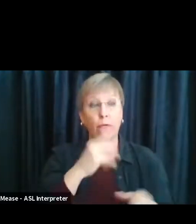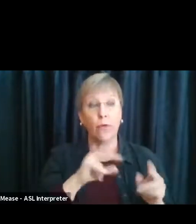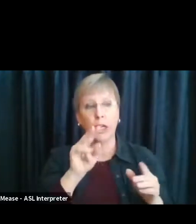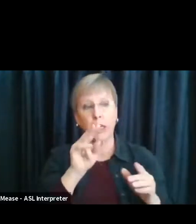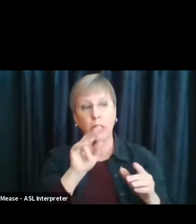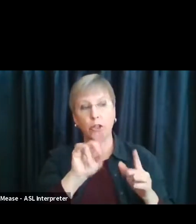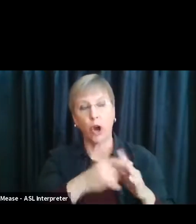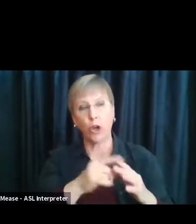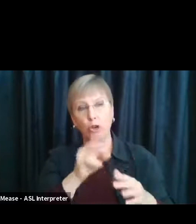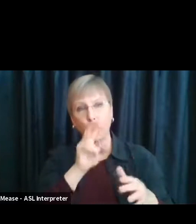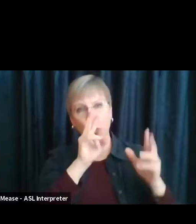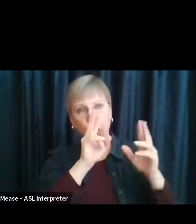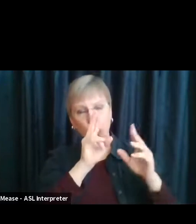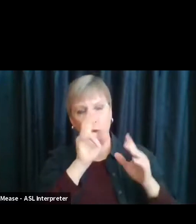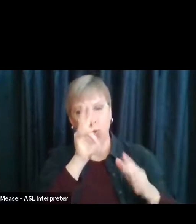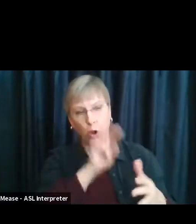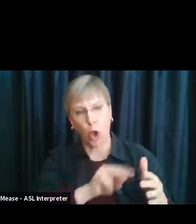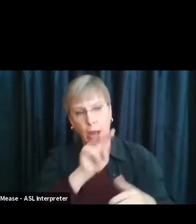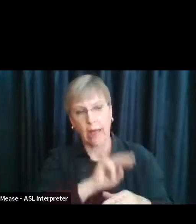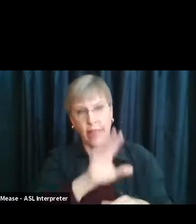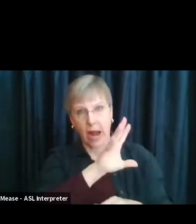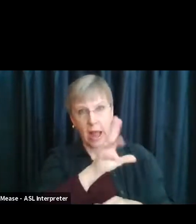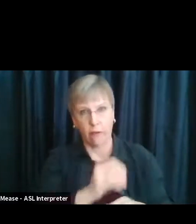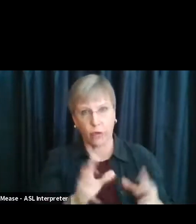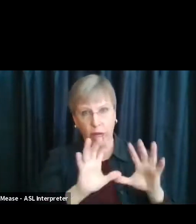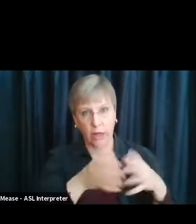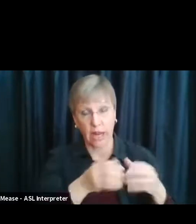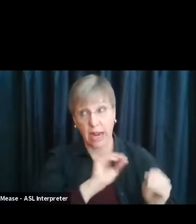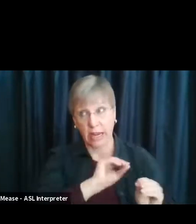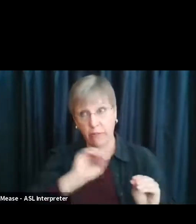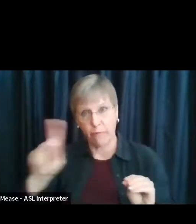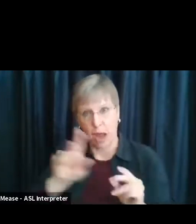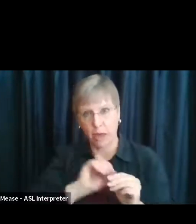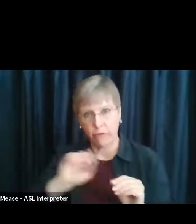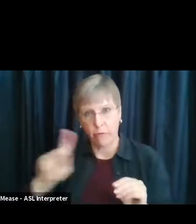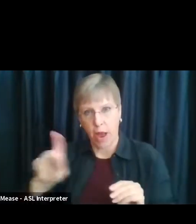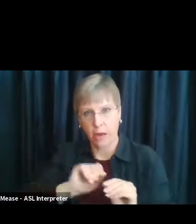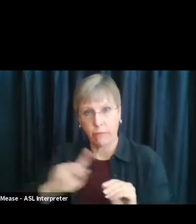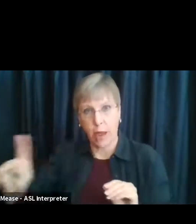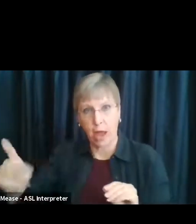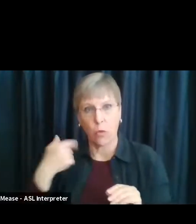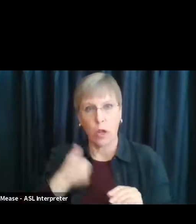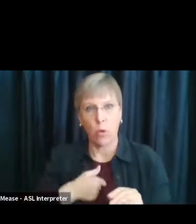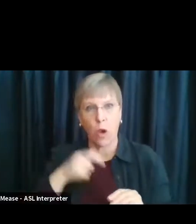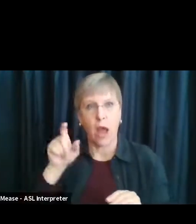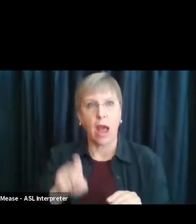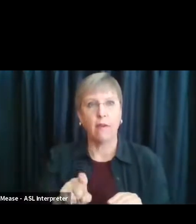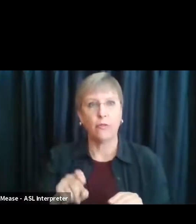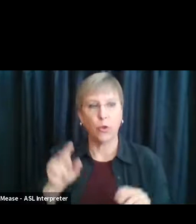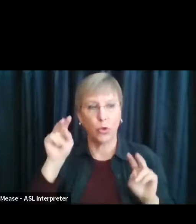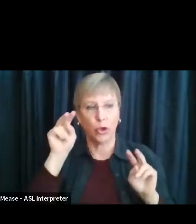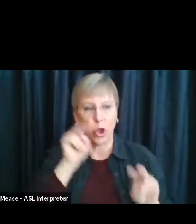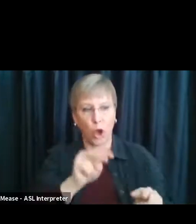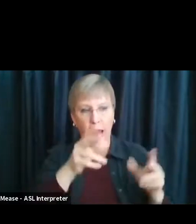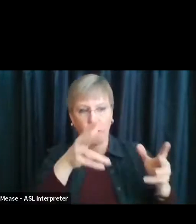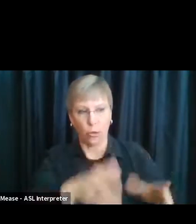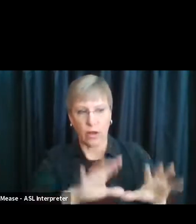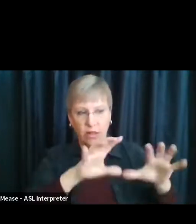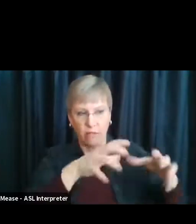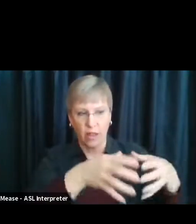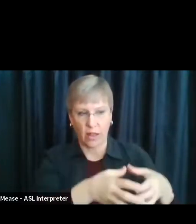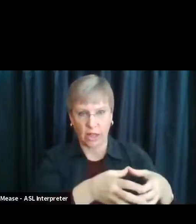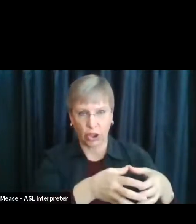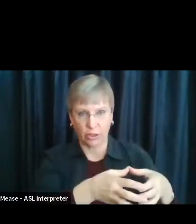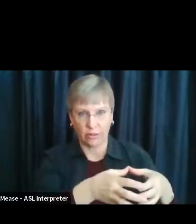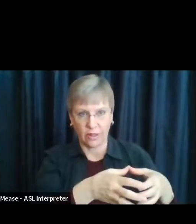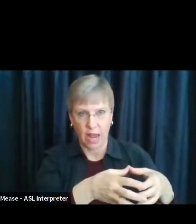African collection and if we start to give back to African countries, we'll have to look at the rest of the collection